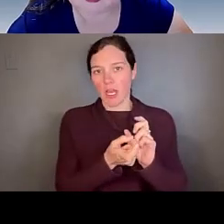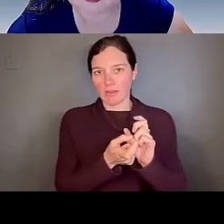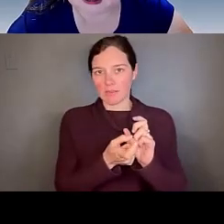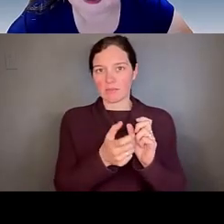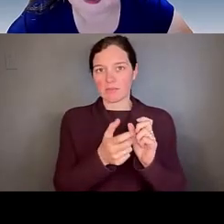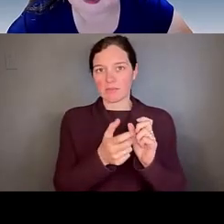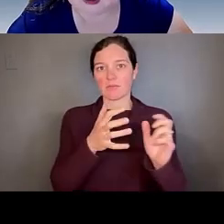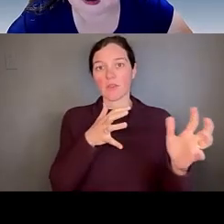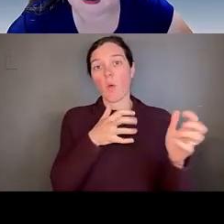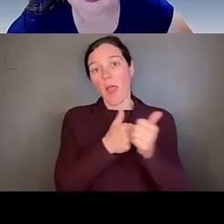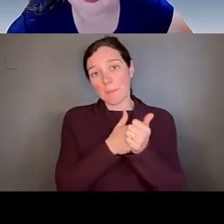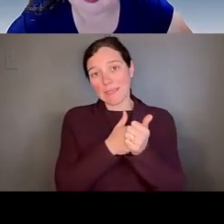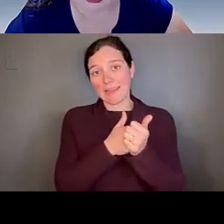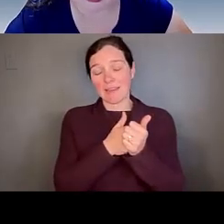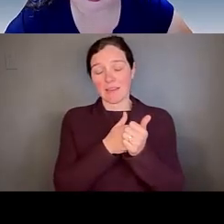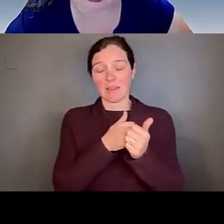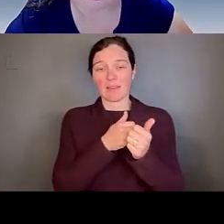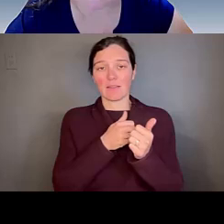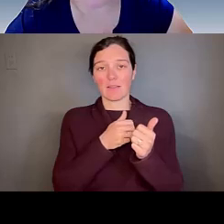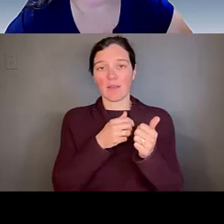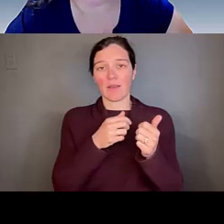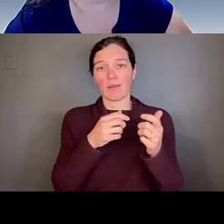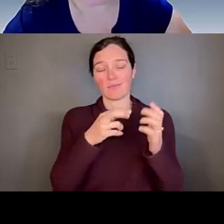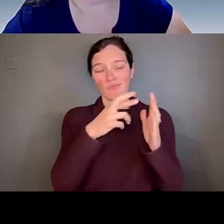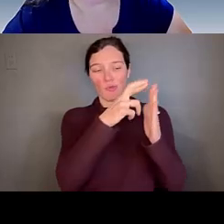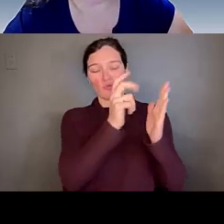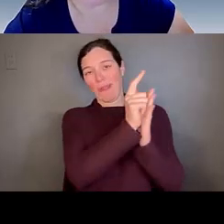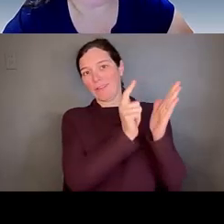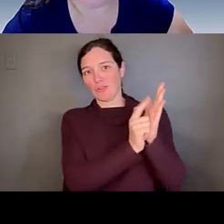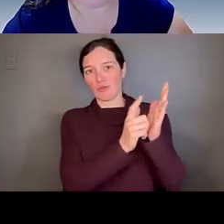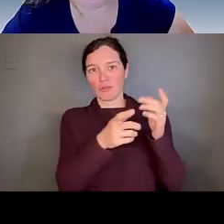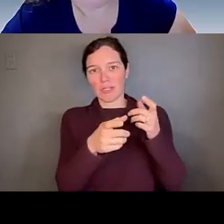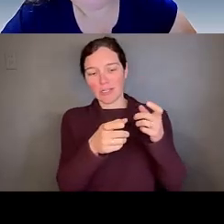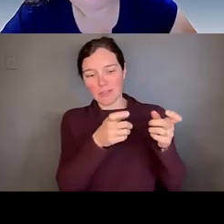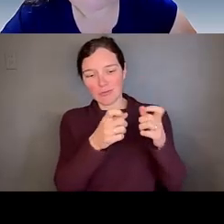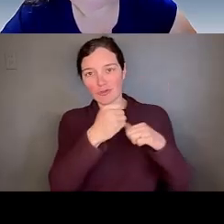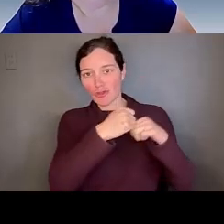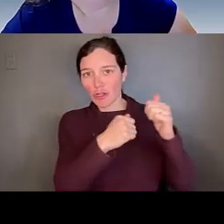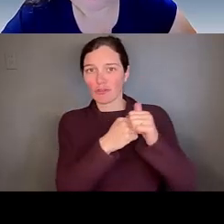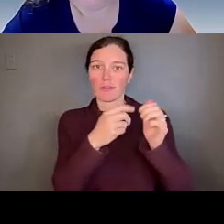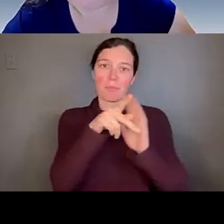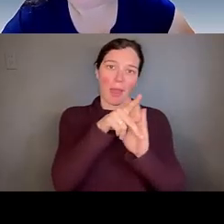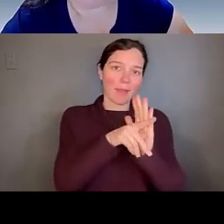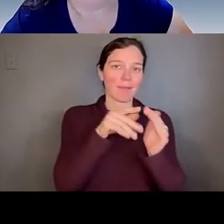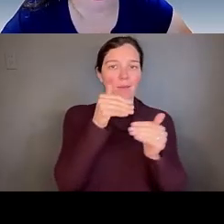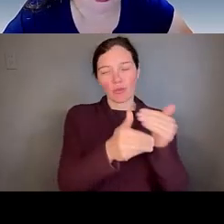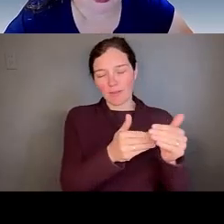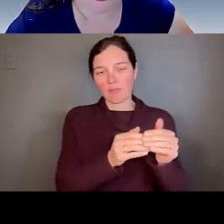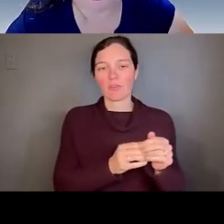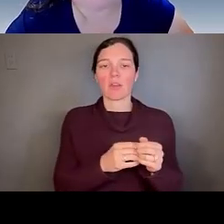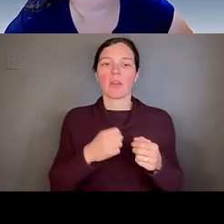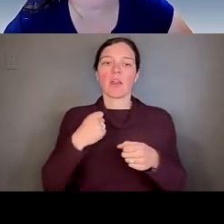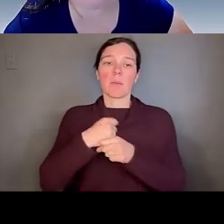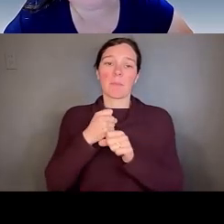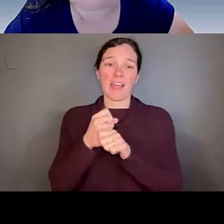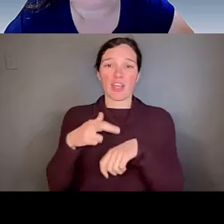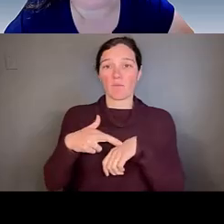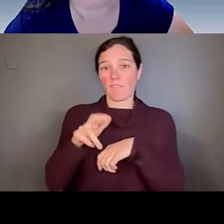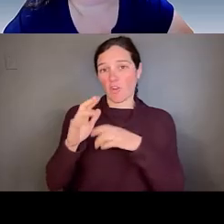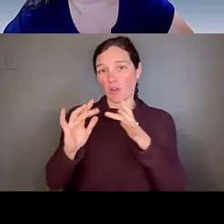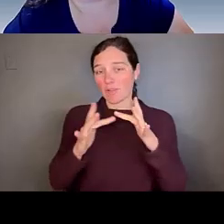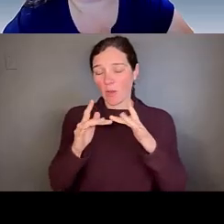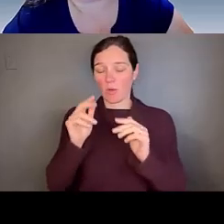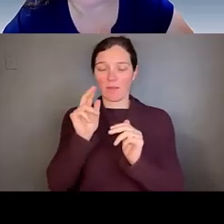So updating your regulatory structures and your policies and procedures, creating referral networks, building